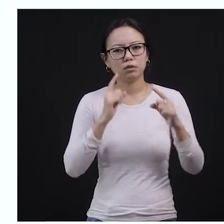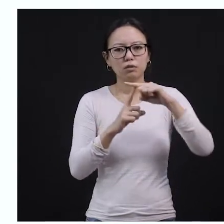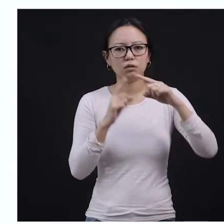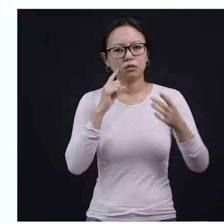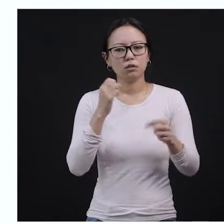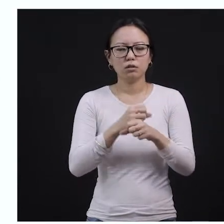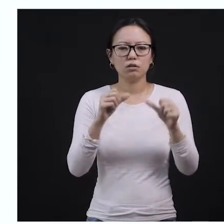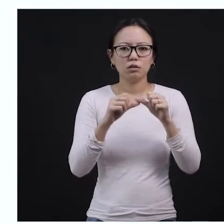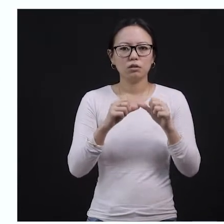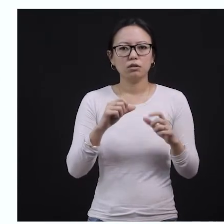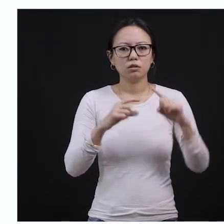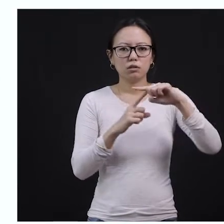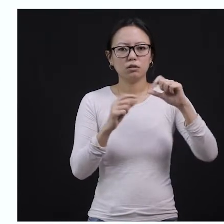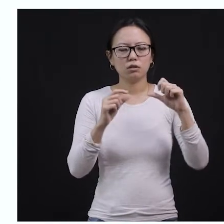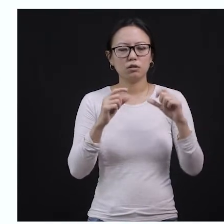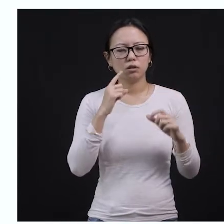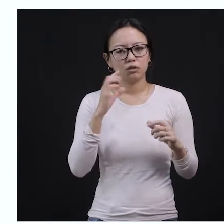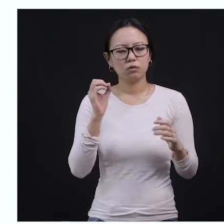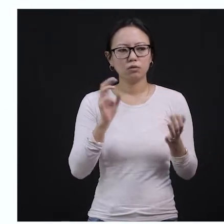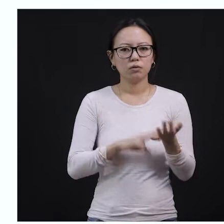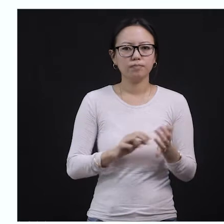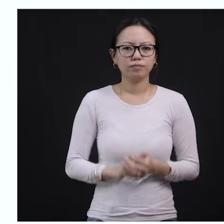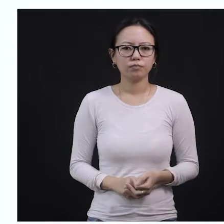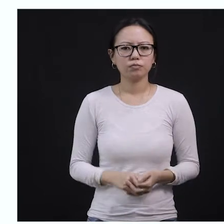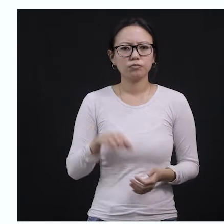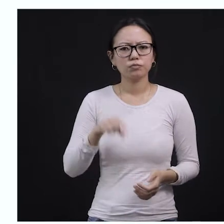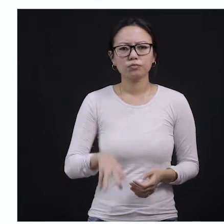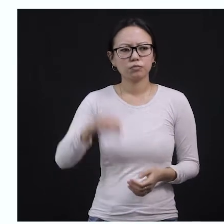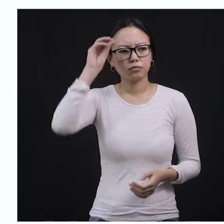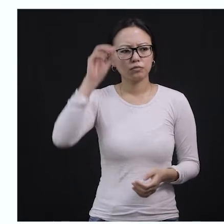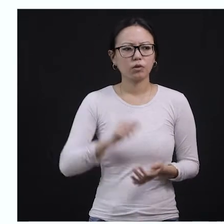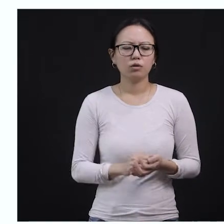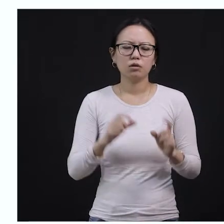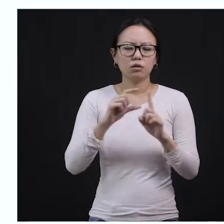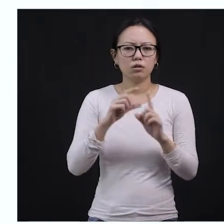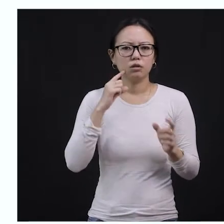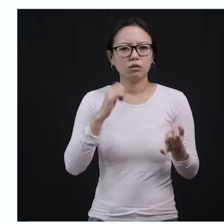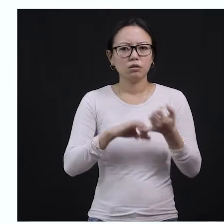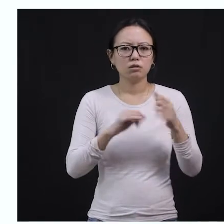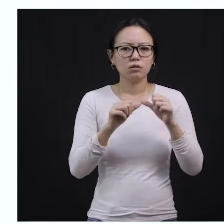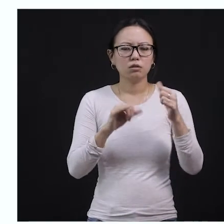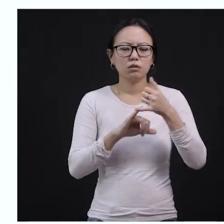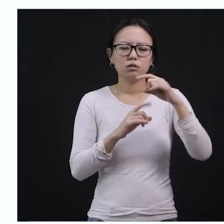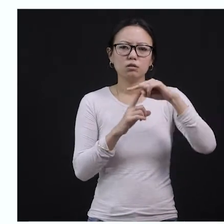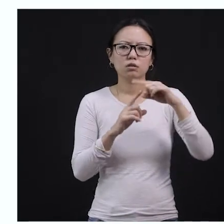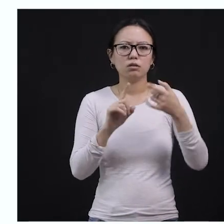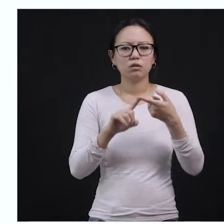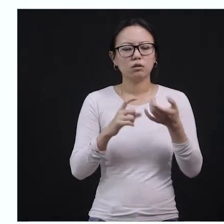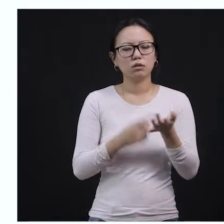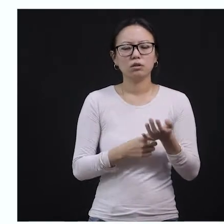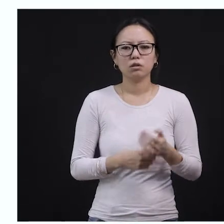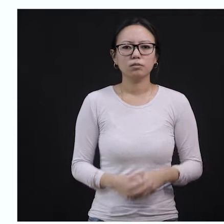So today we are going to learn about disasters. So for that, first you need to know what is